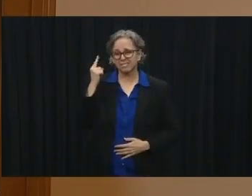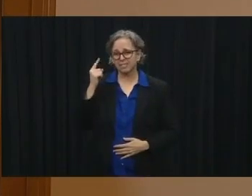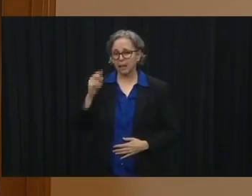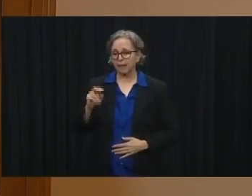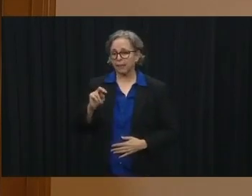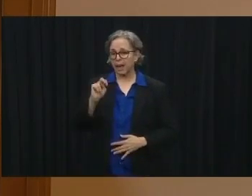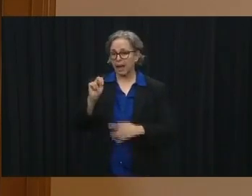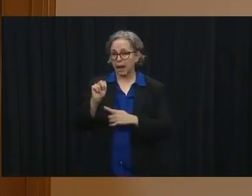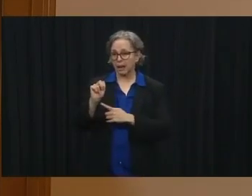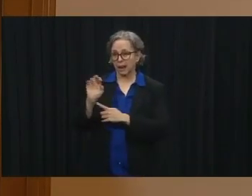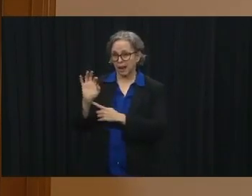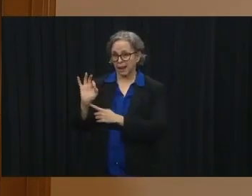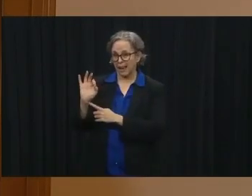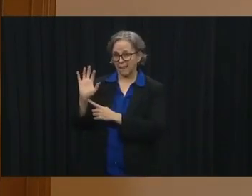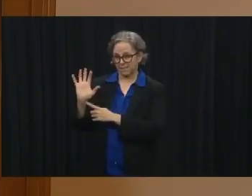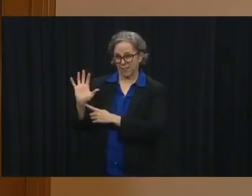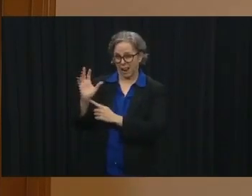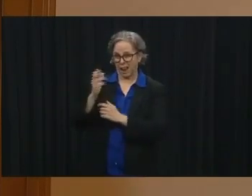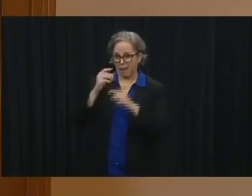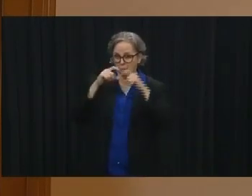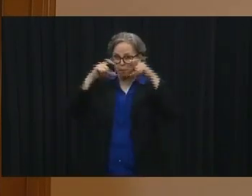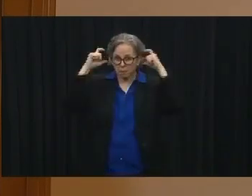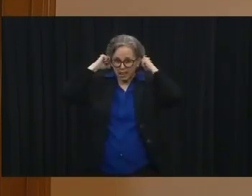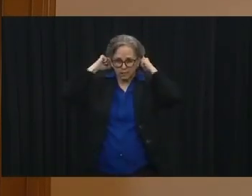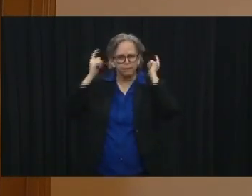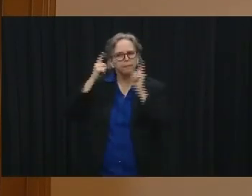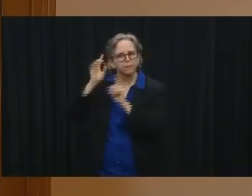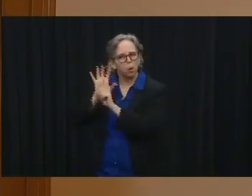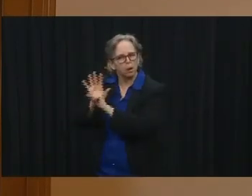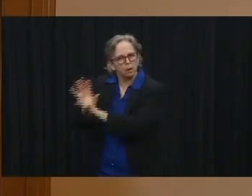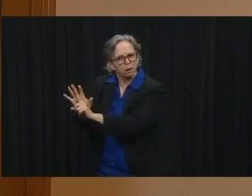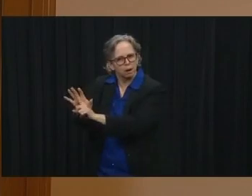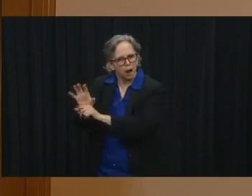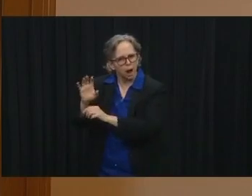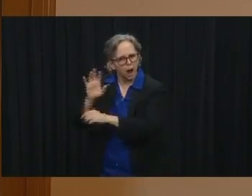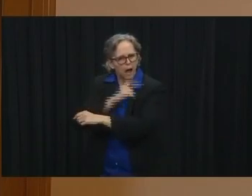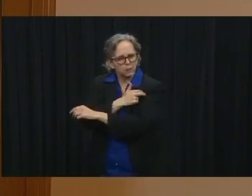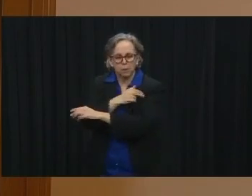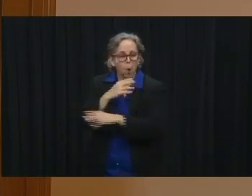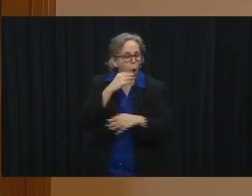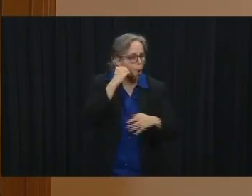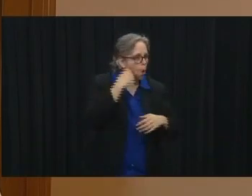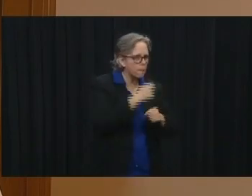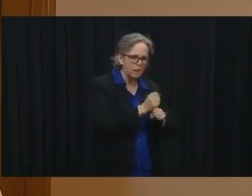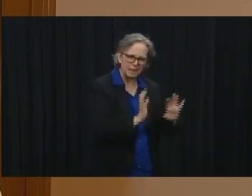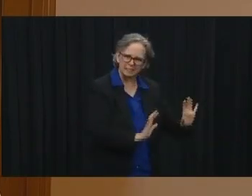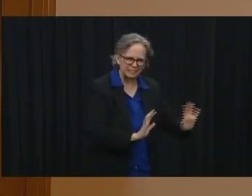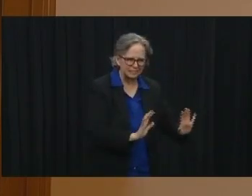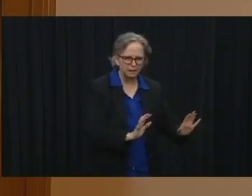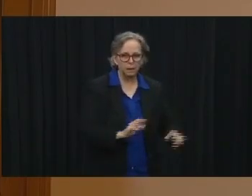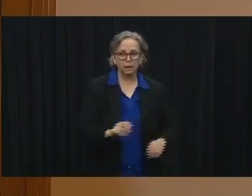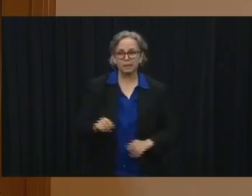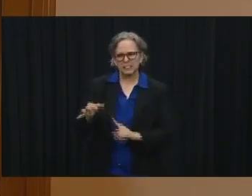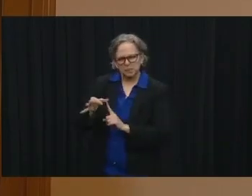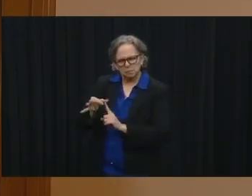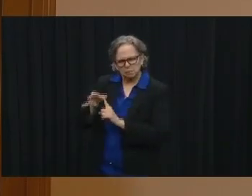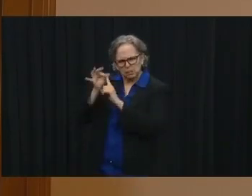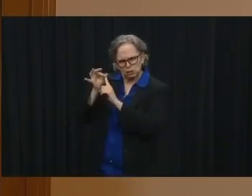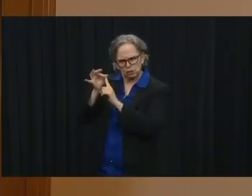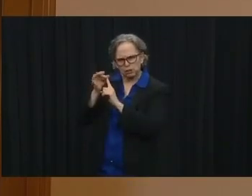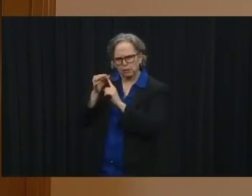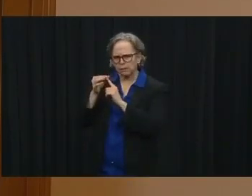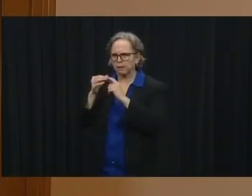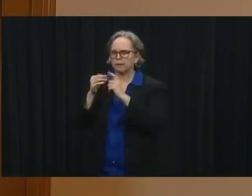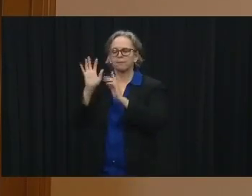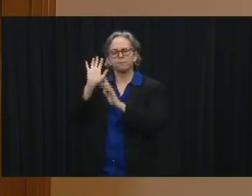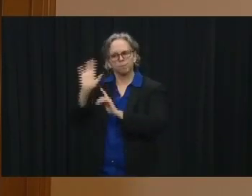the surgical ones or the ones we might even make at home to not spread infection. But it is those specialized masks. We know even with